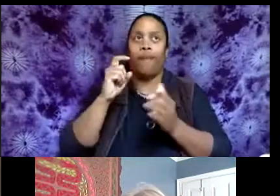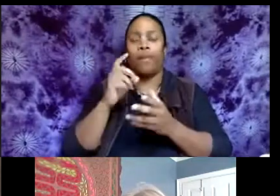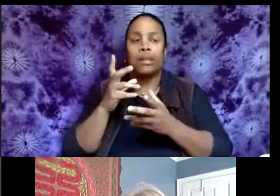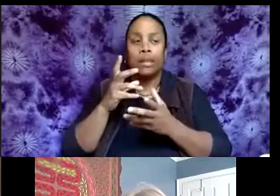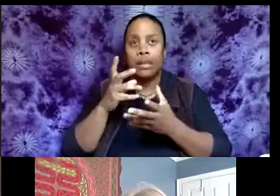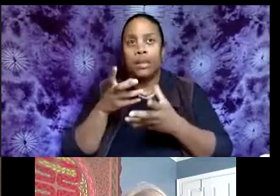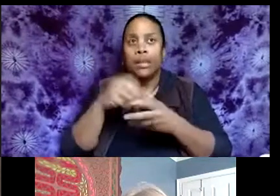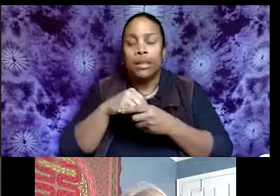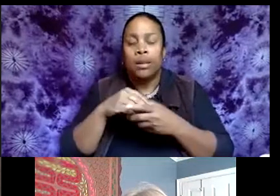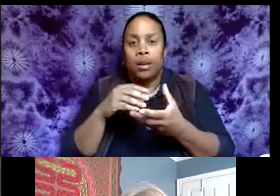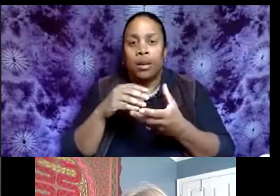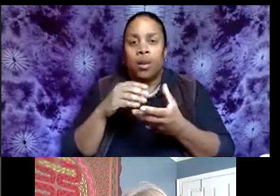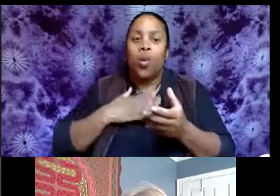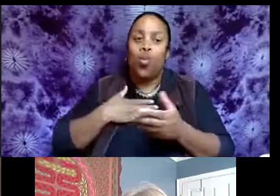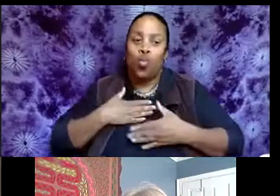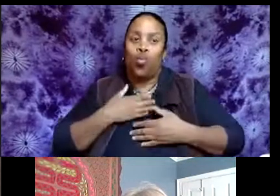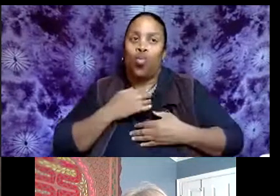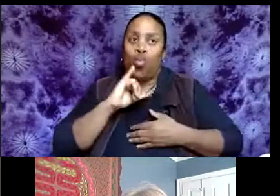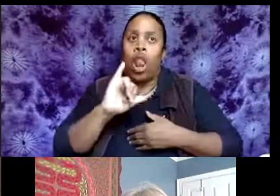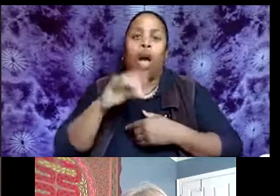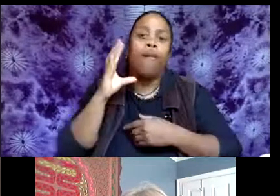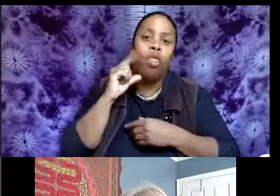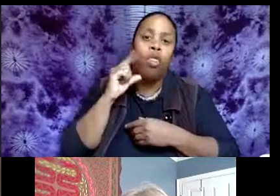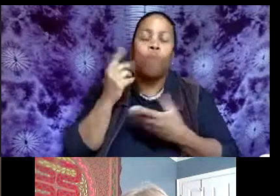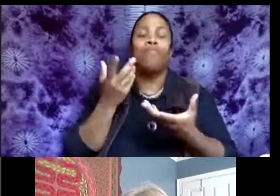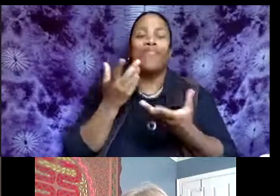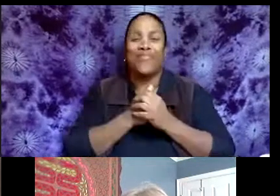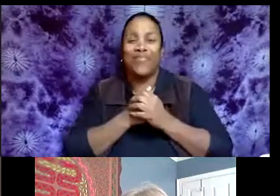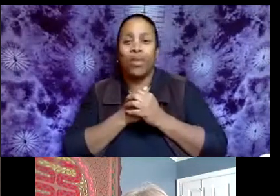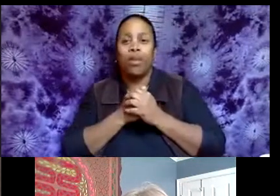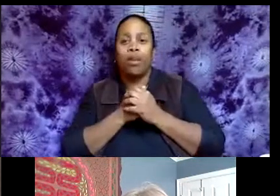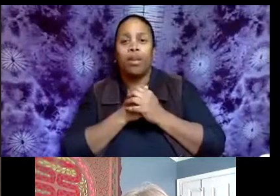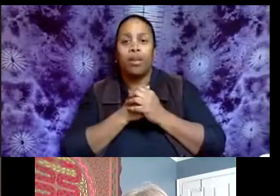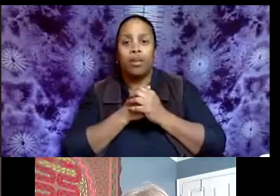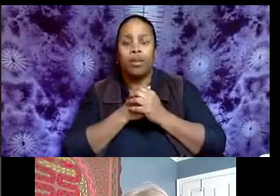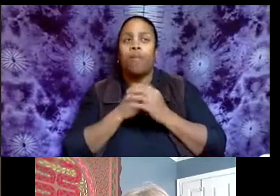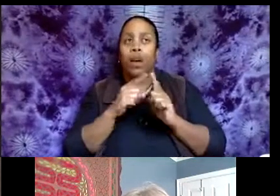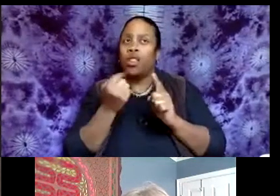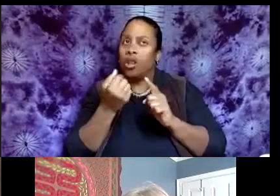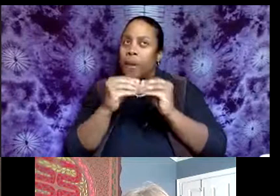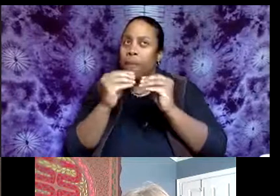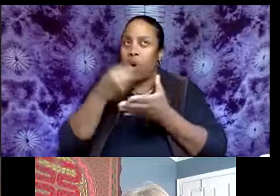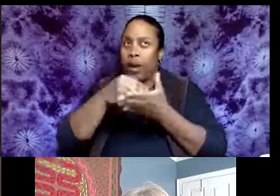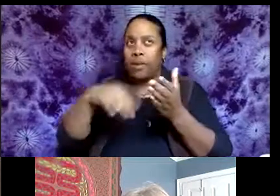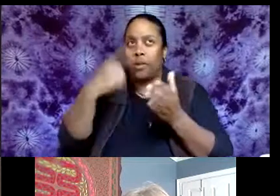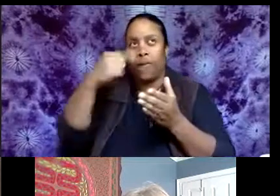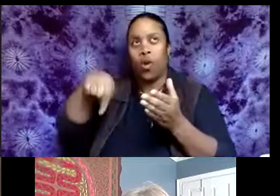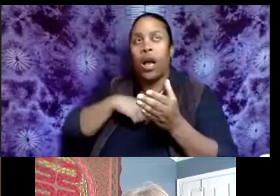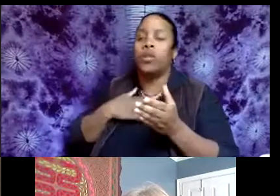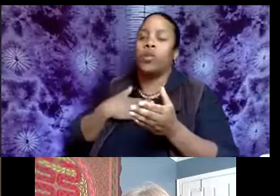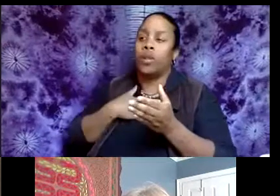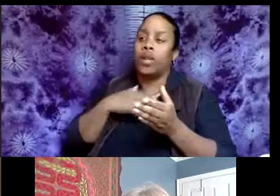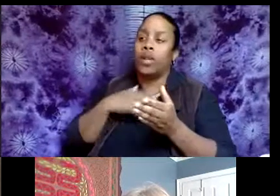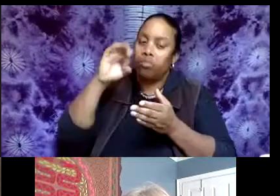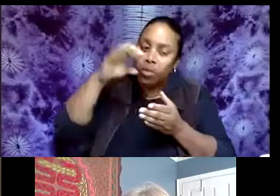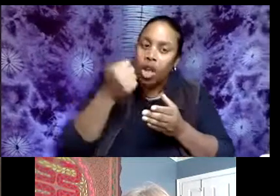Thorne here, and we love being able to reach so many more of you. And it is a greater expense for us. So please, if you can contribute to that, either as a separate donation or adding